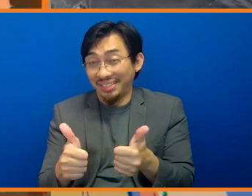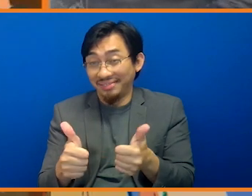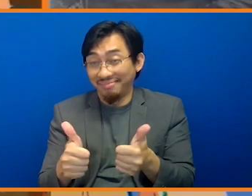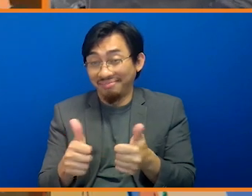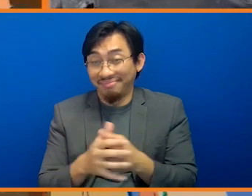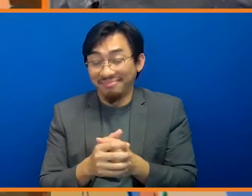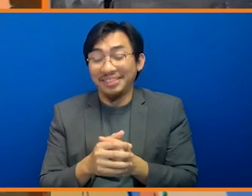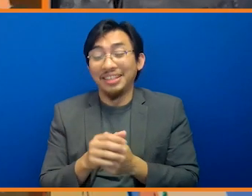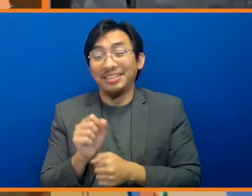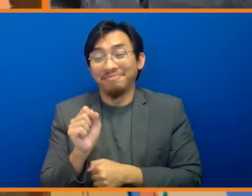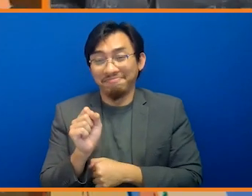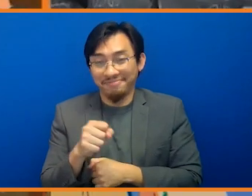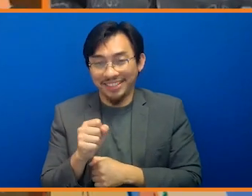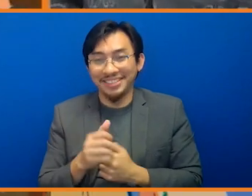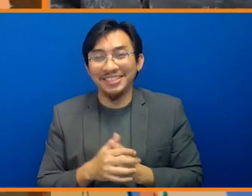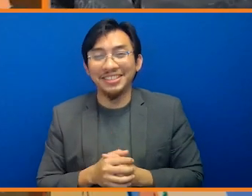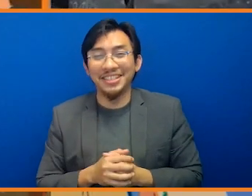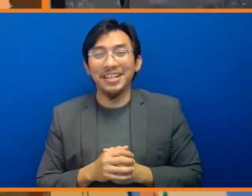Yeah.